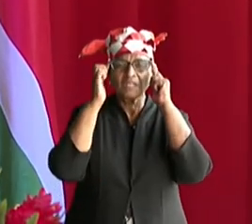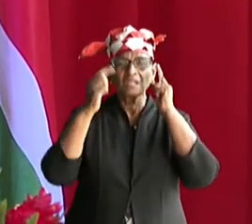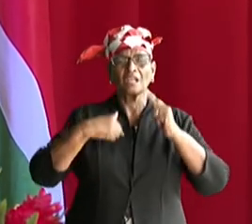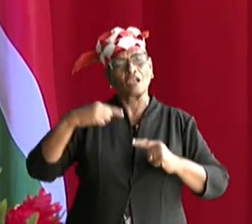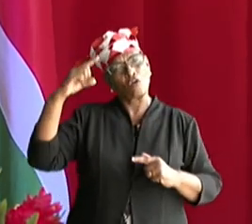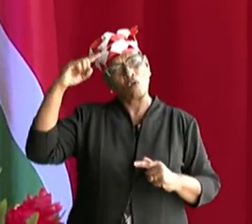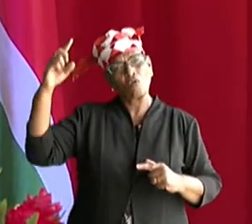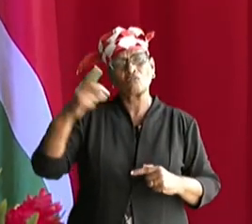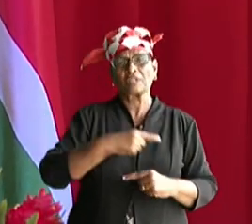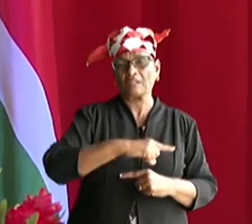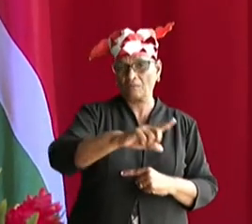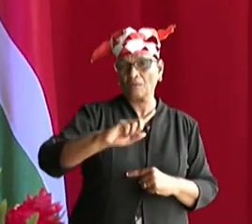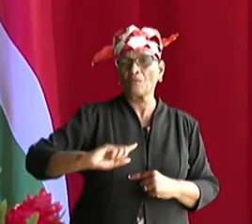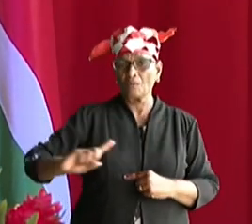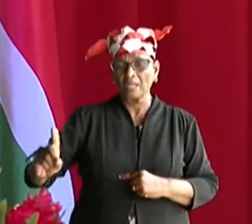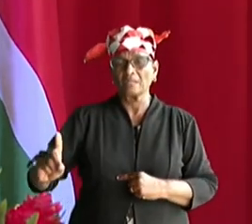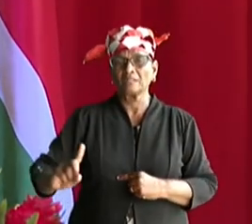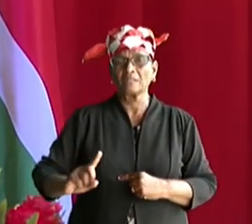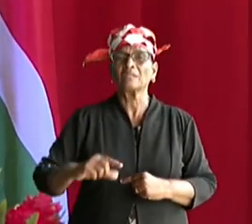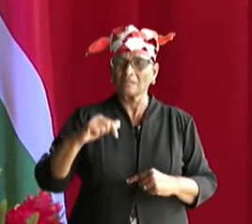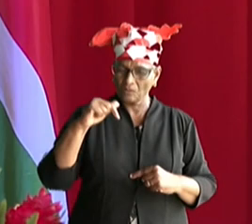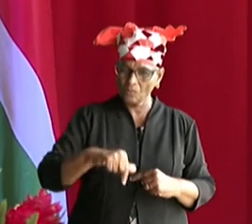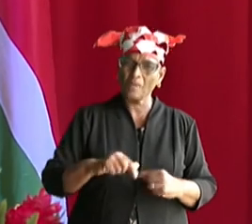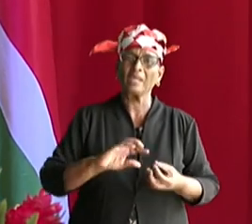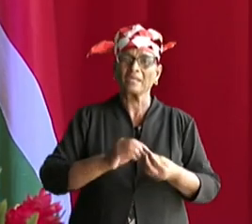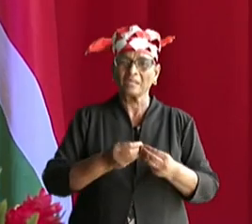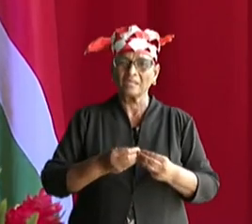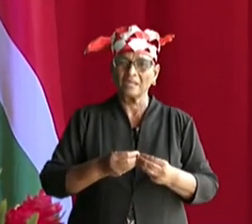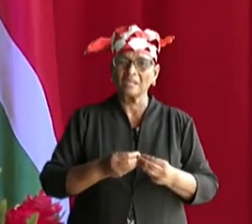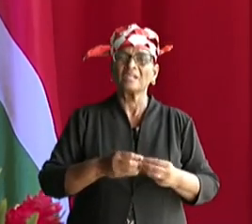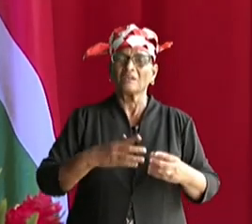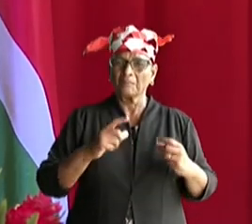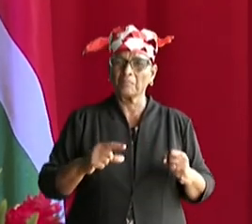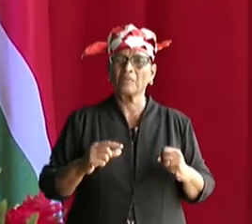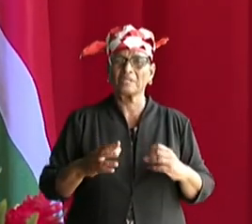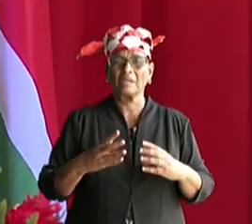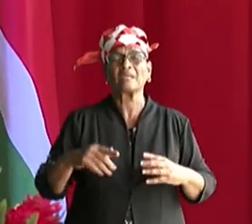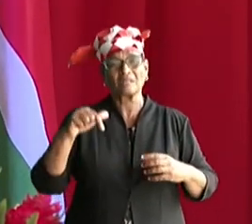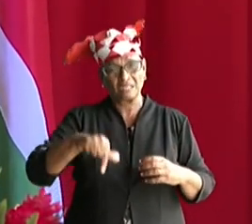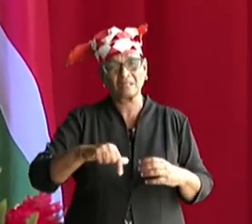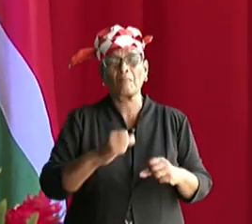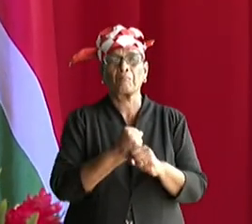of us should create a dedicated pathway